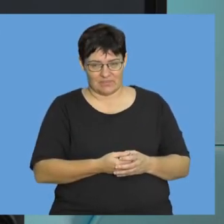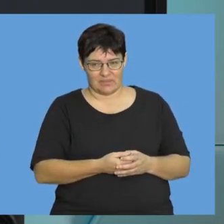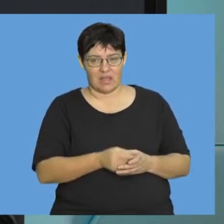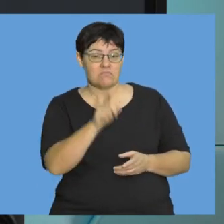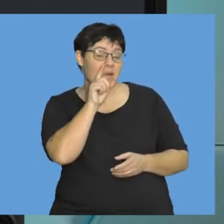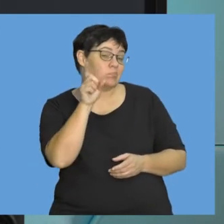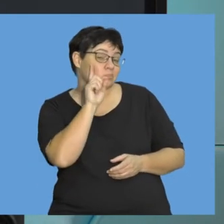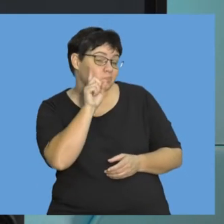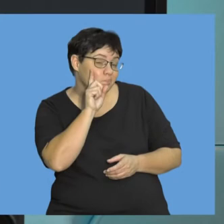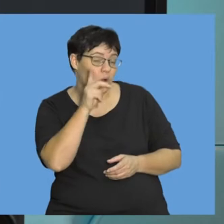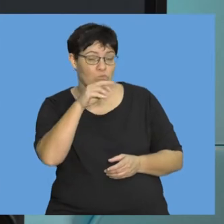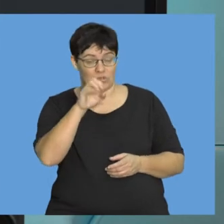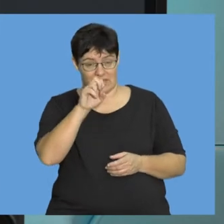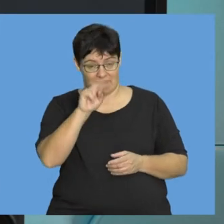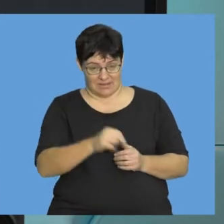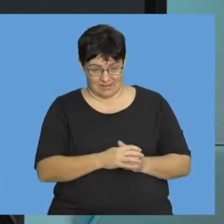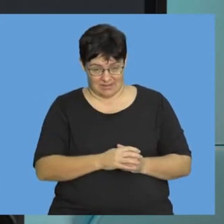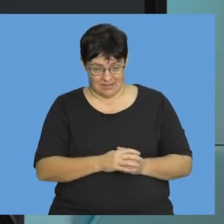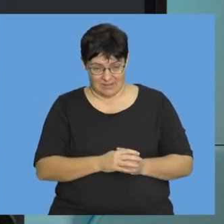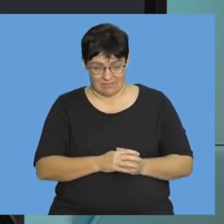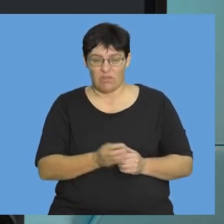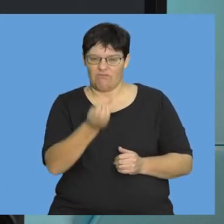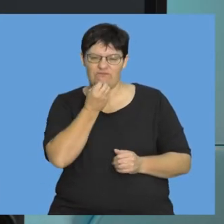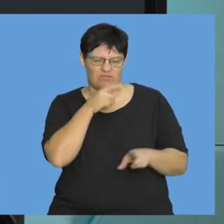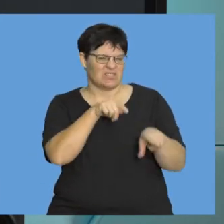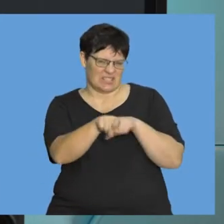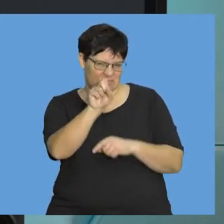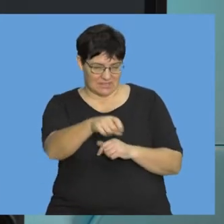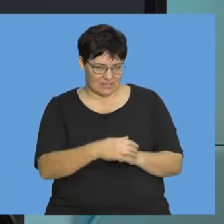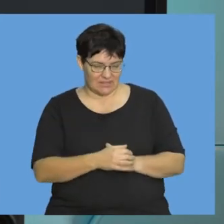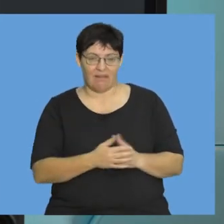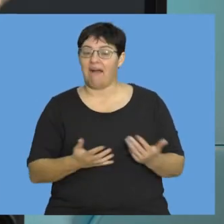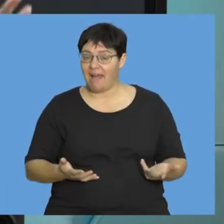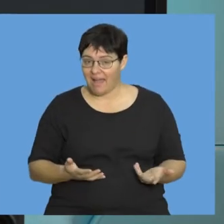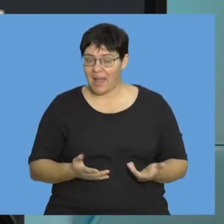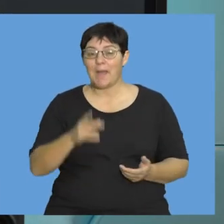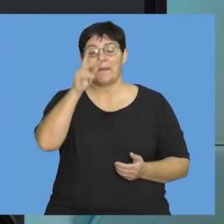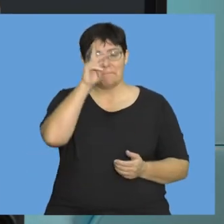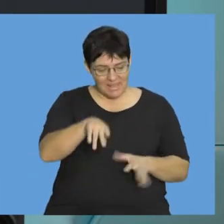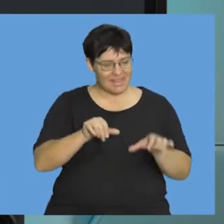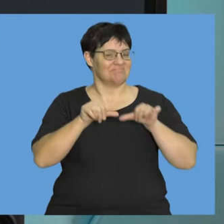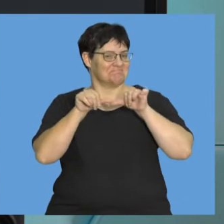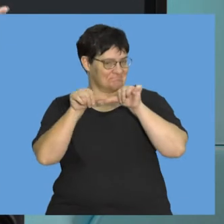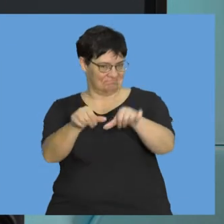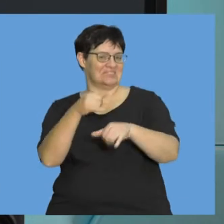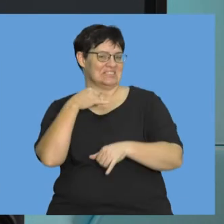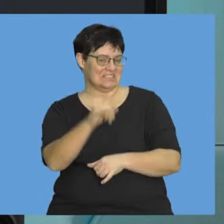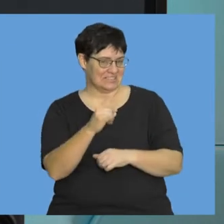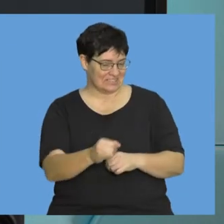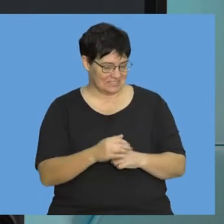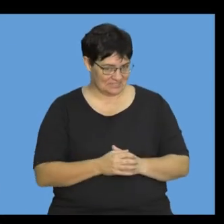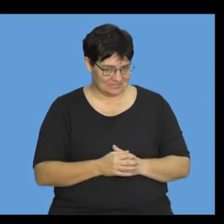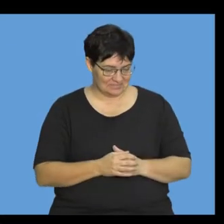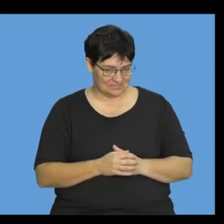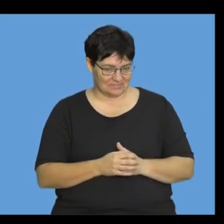Okay, guys, now we have to test for proteins. We have to do our food test. And guess what? The letter P